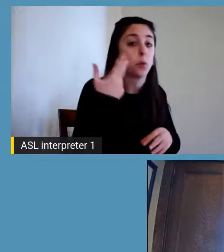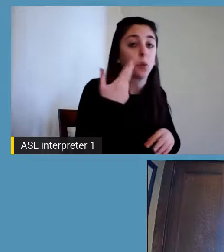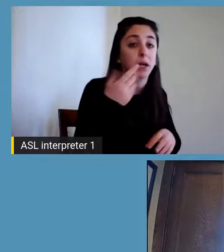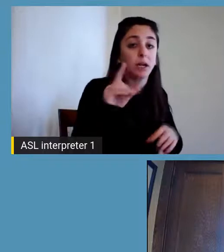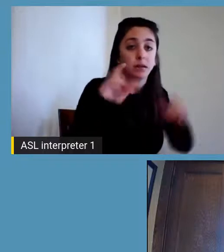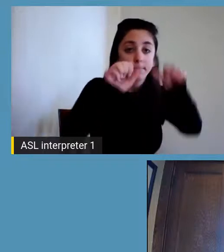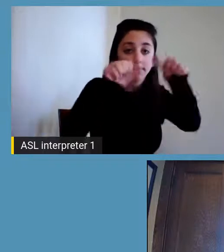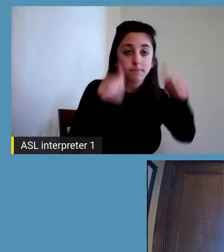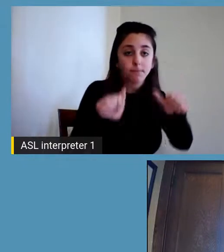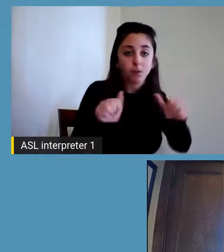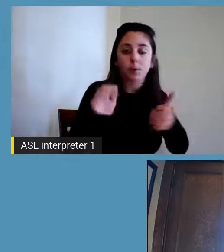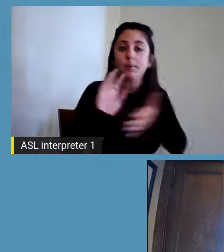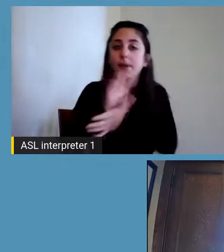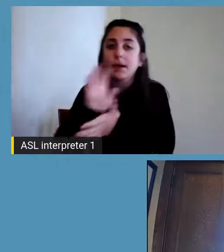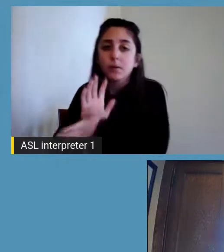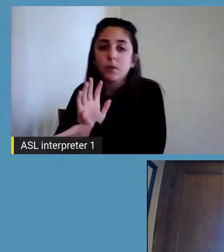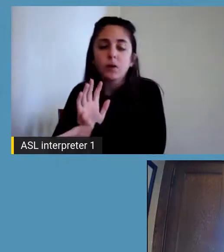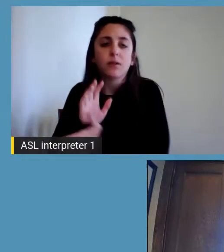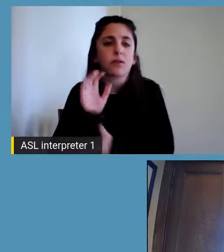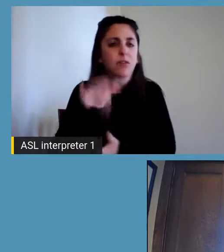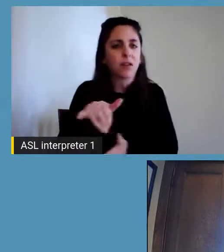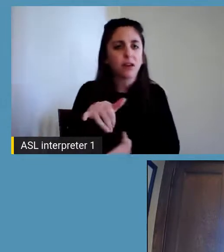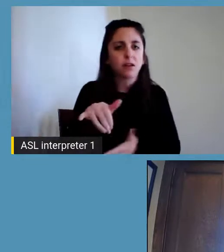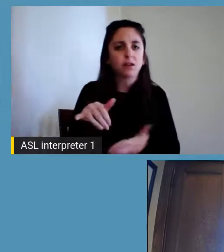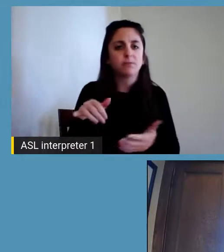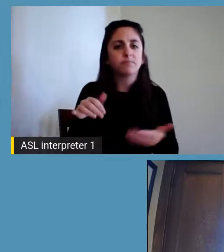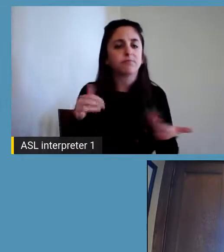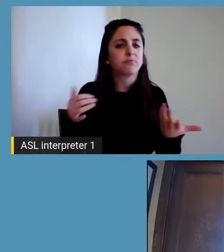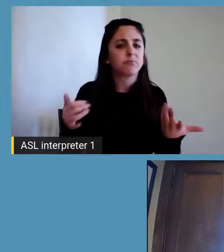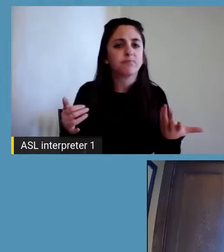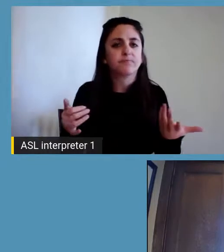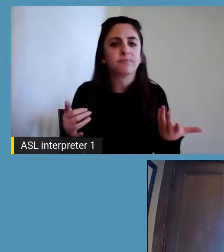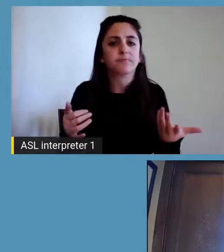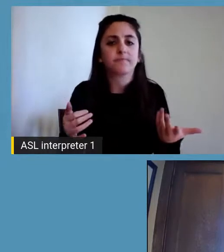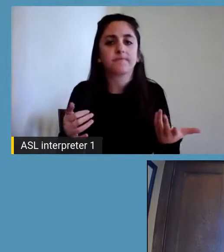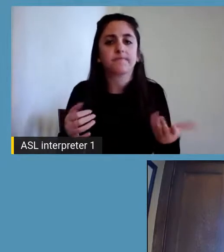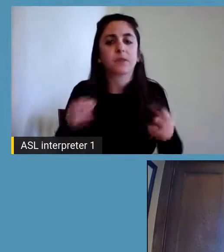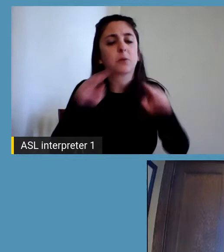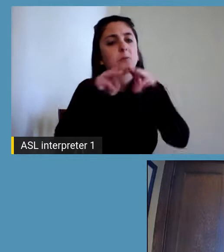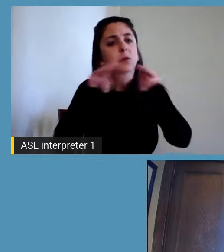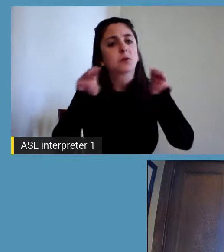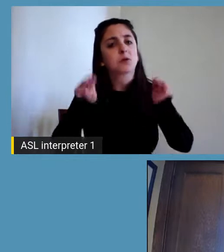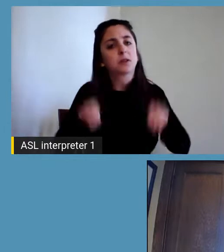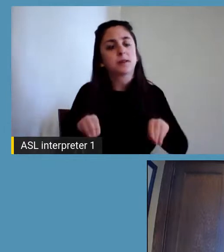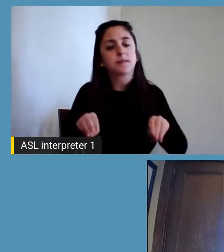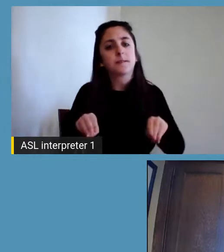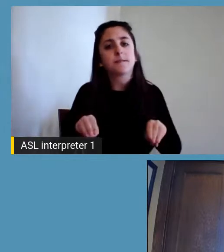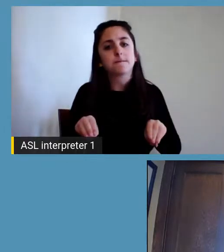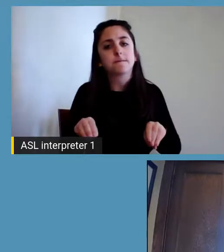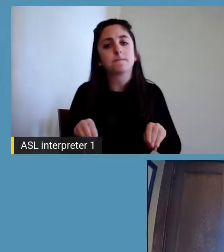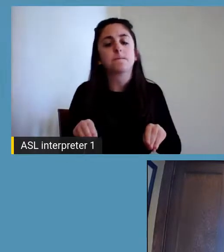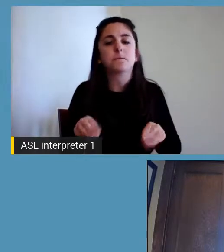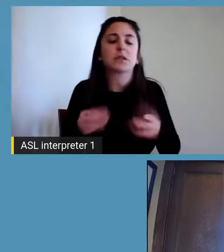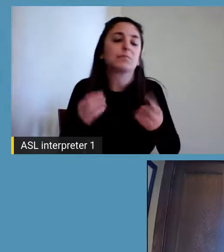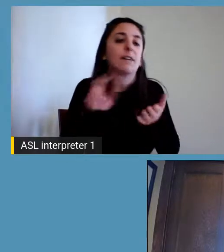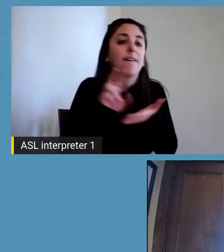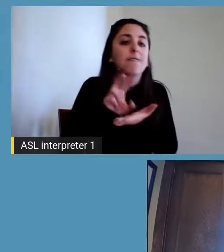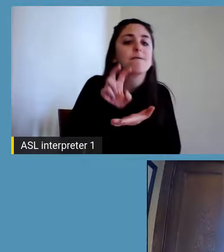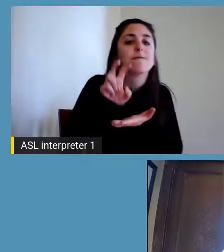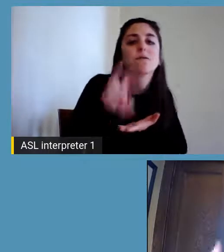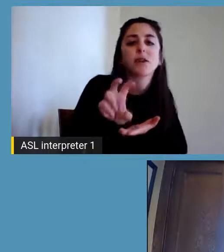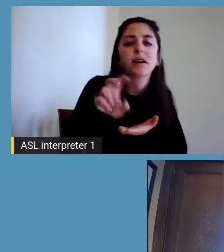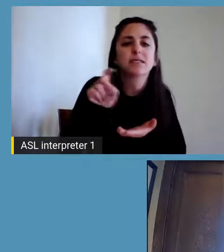paper, those kinds of things. What are the aspects of, like, what do you see museums needing to invest in order